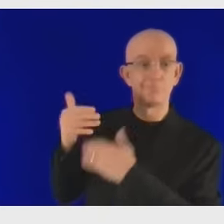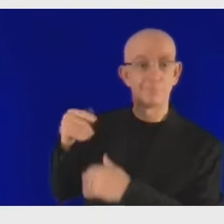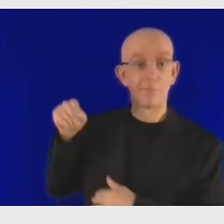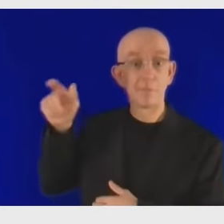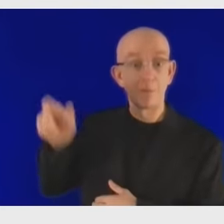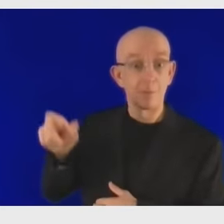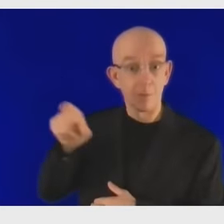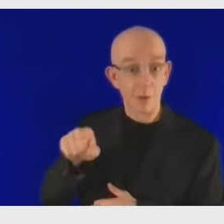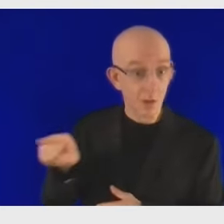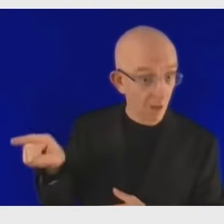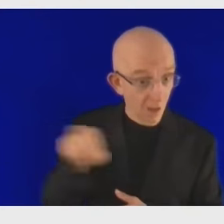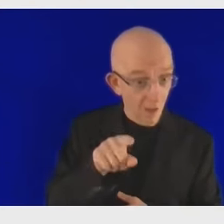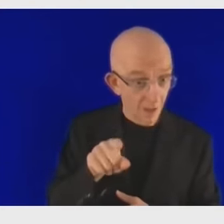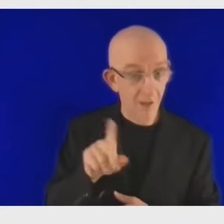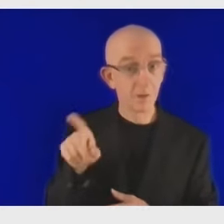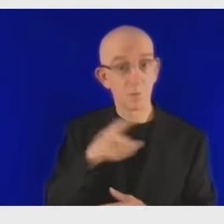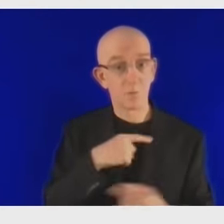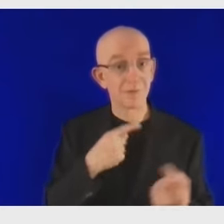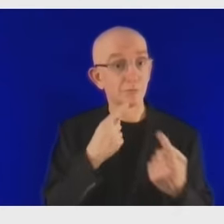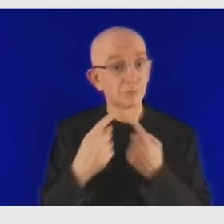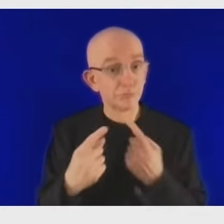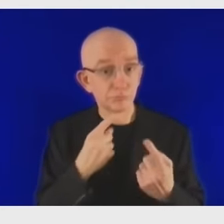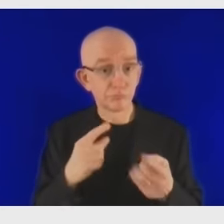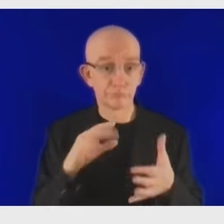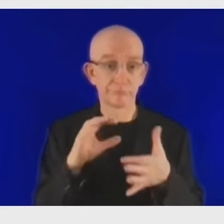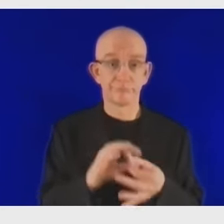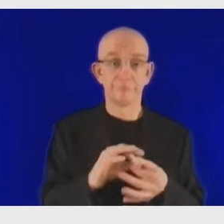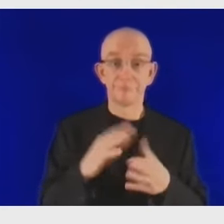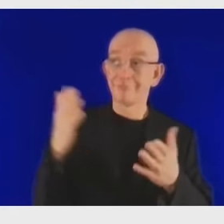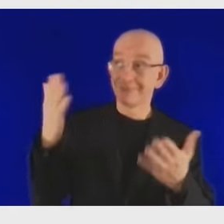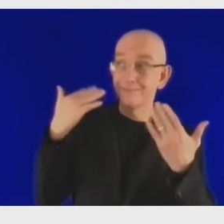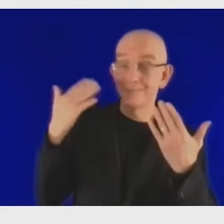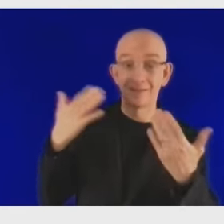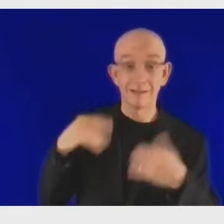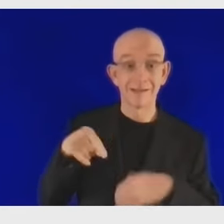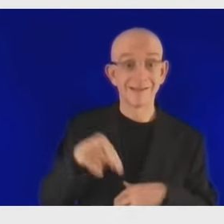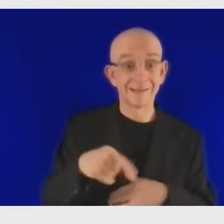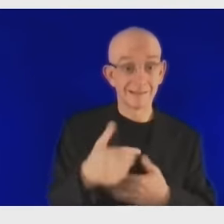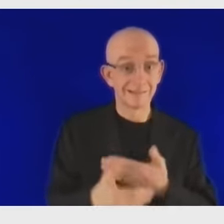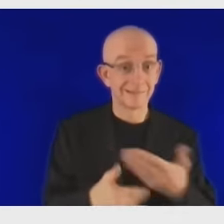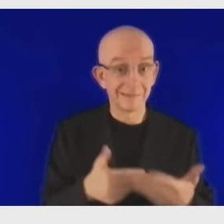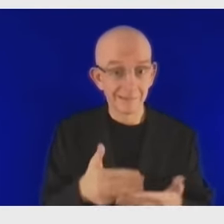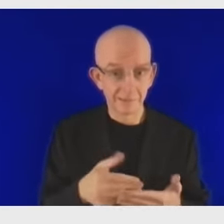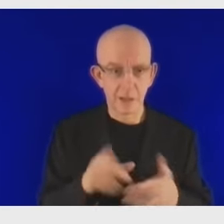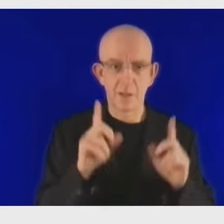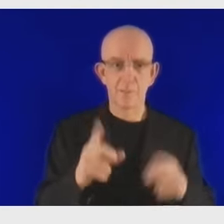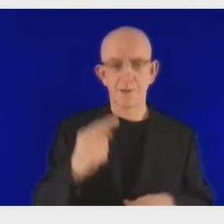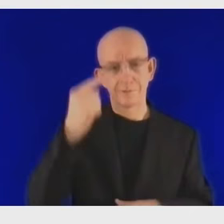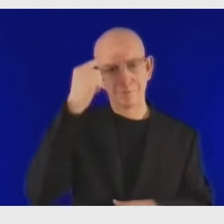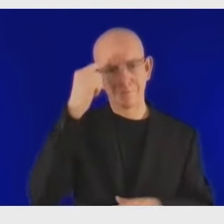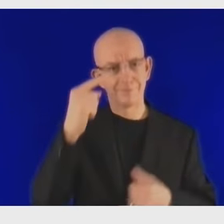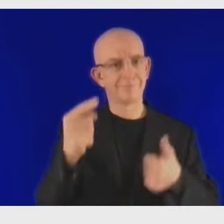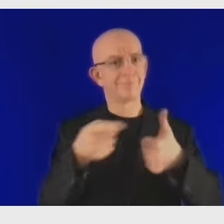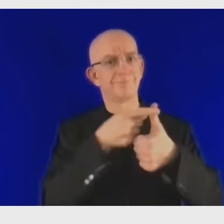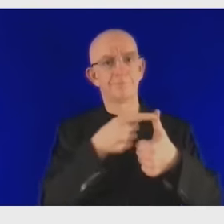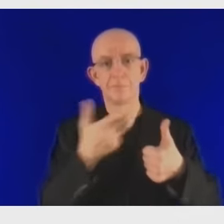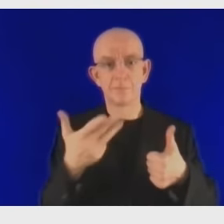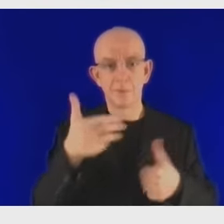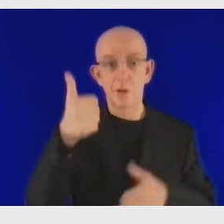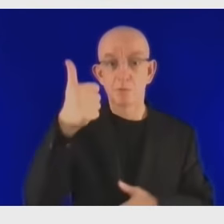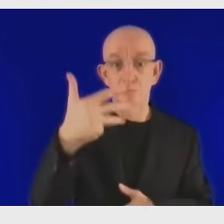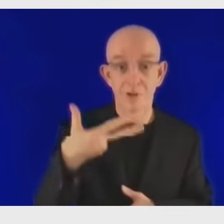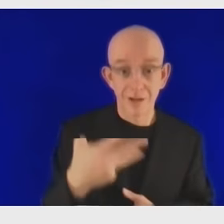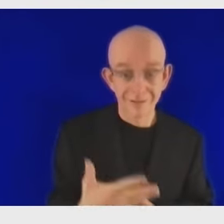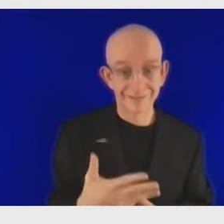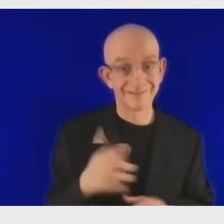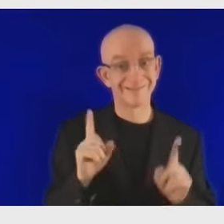promote, support, and document the traditional knowledge and practices of the indigenous and local communities. And these traditional knowledge and